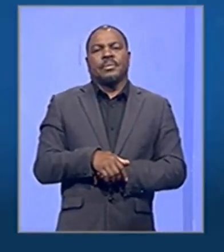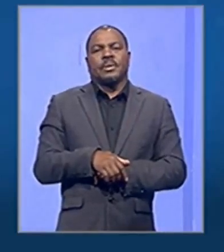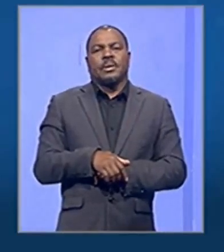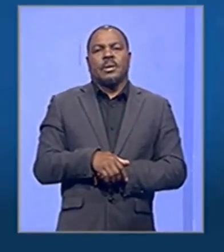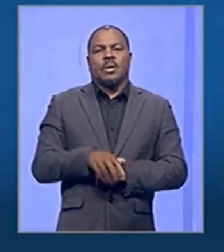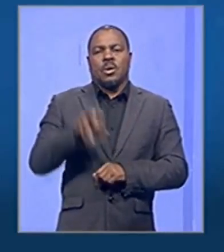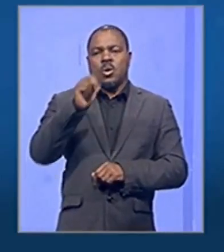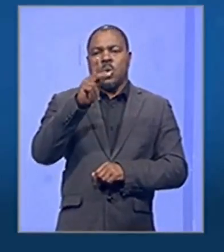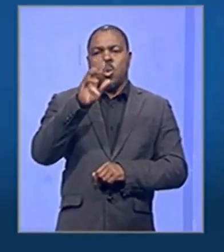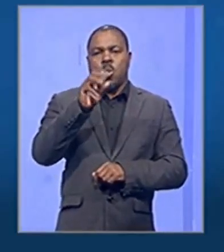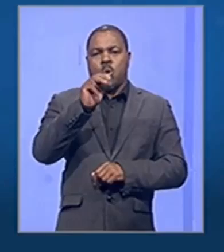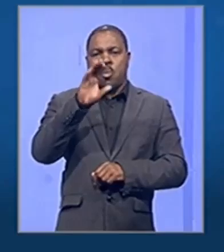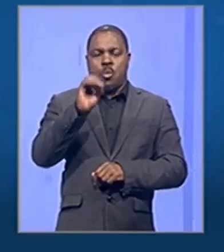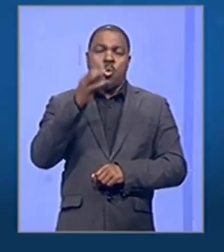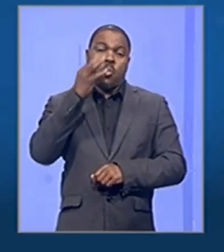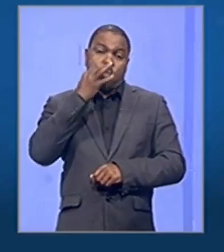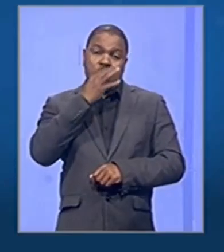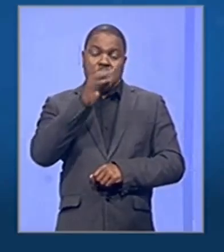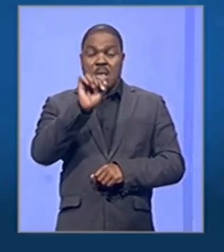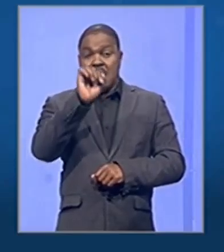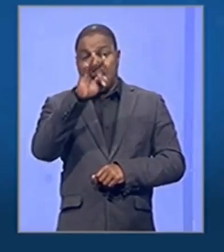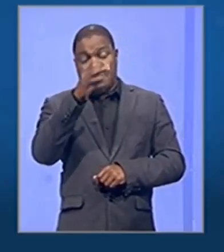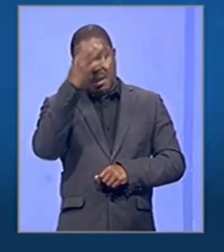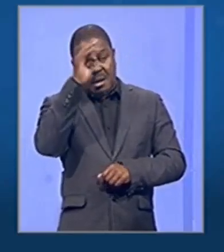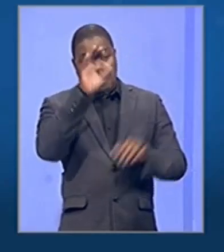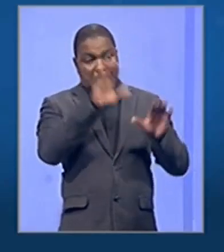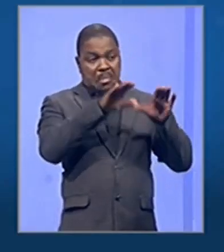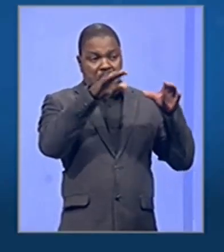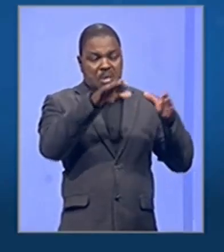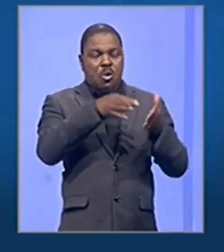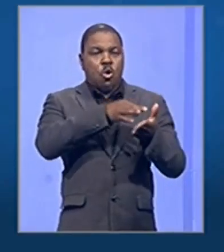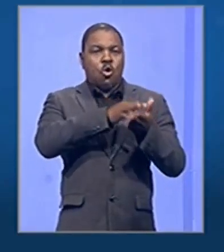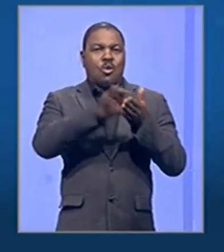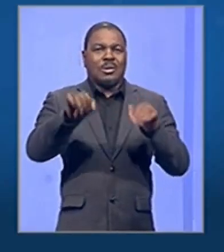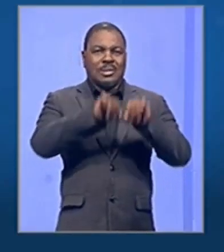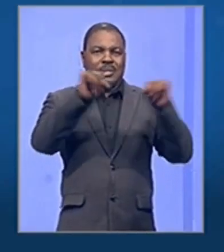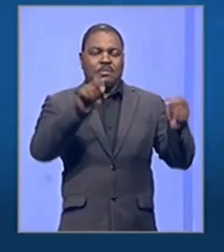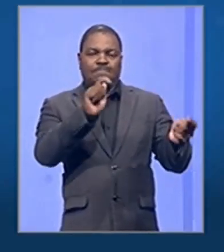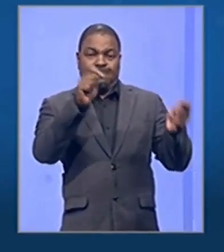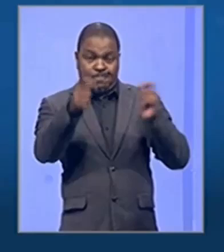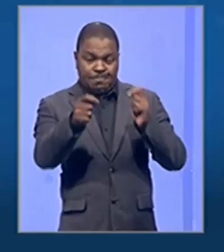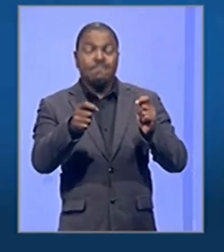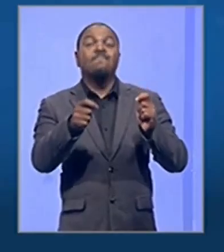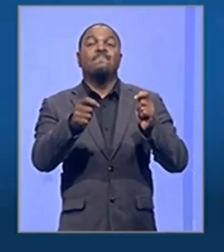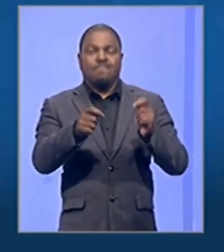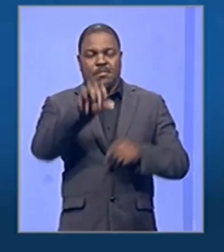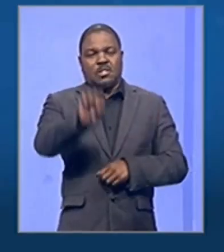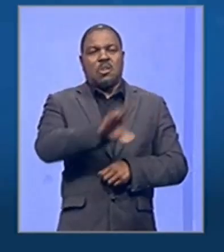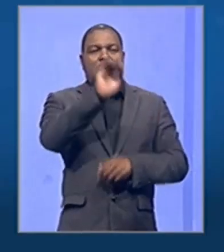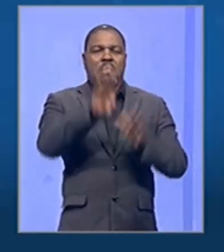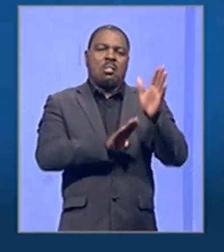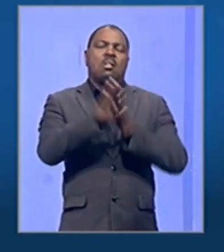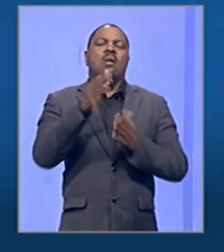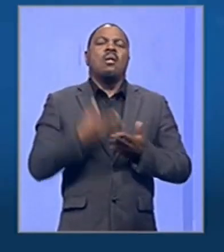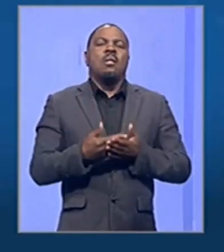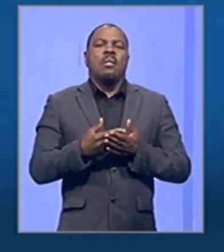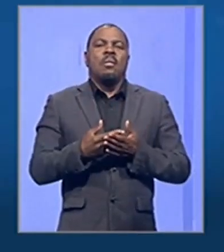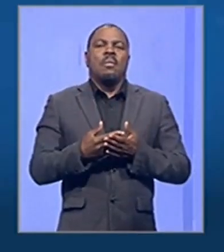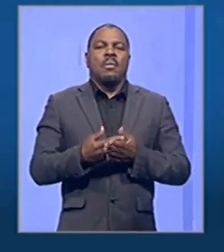Vermaak Nkomo yena o re ge mmušo o ka fediša dithendara naga e ka ba le tšwelopele.